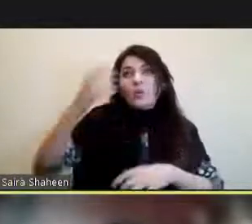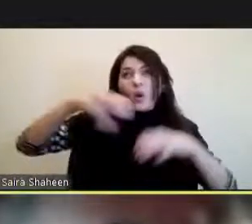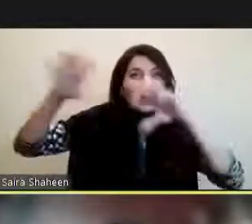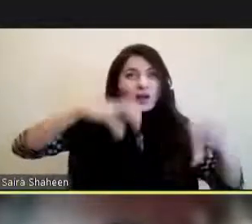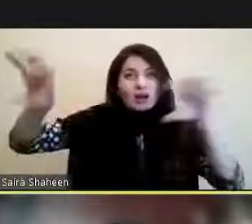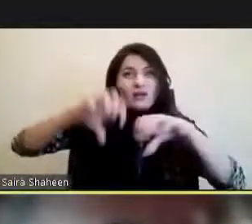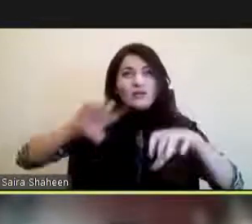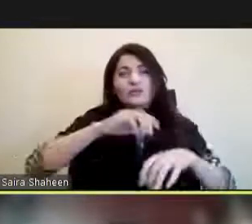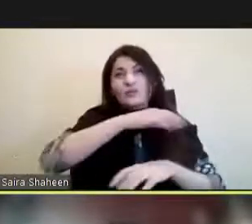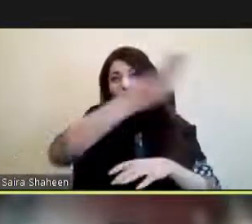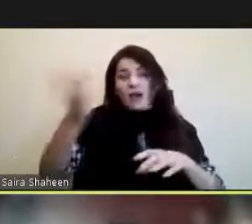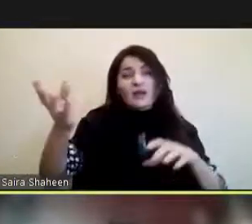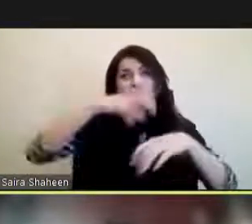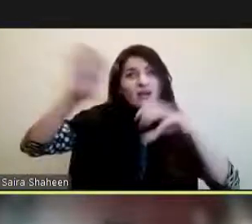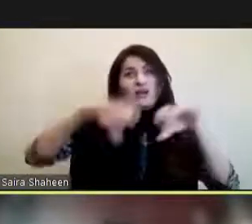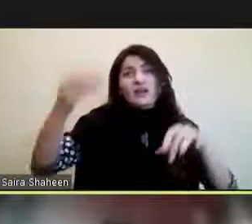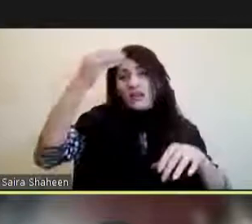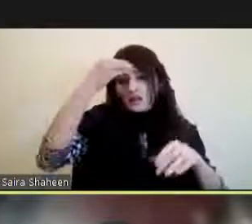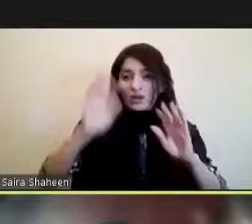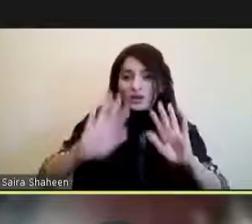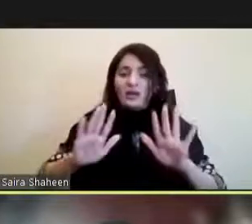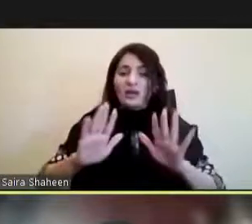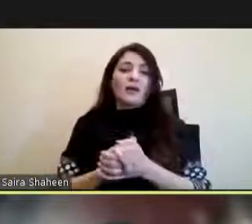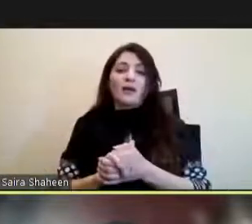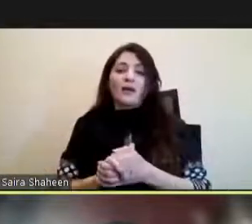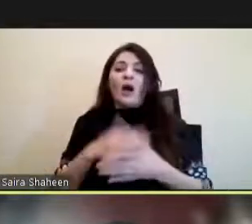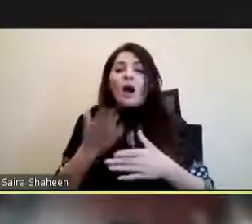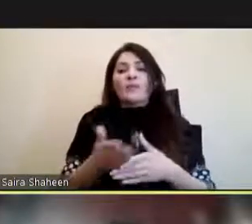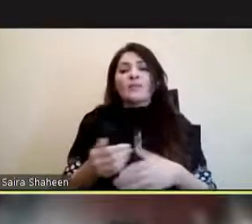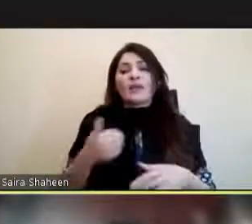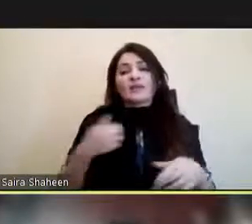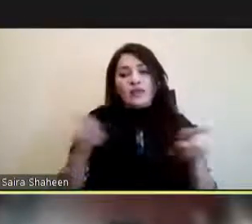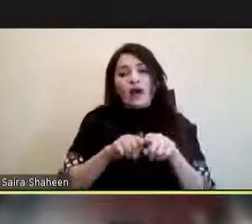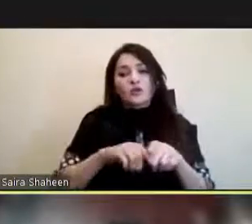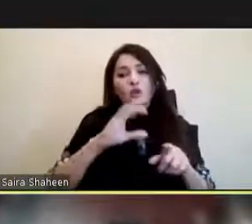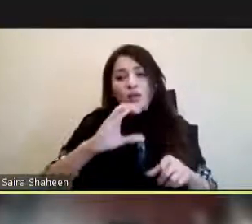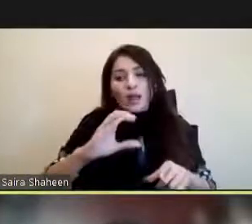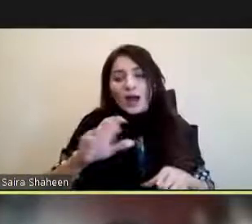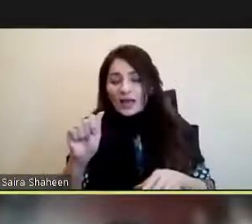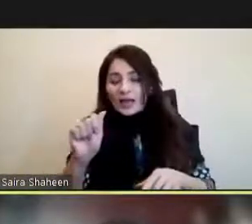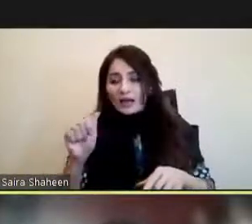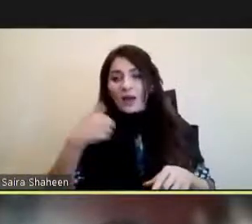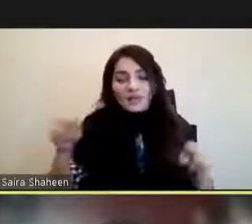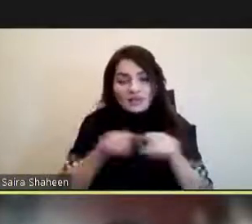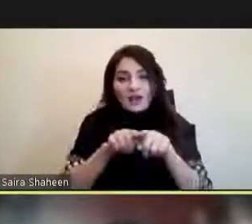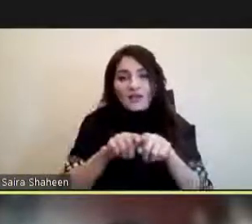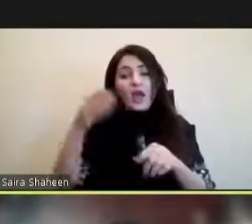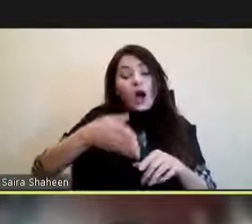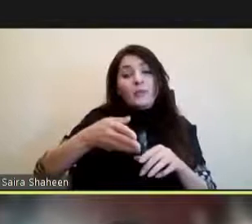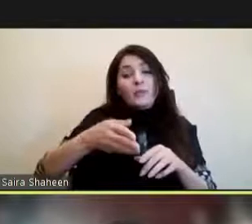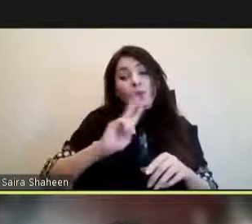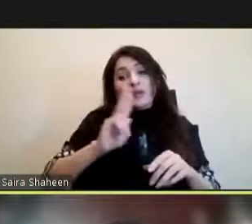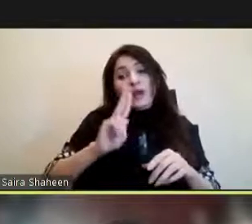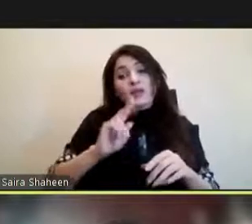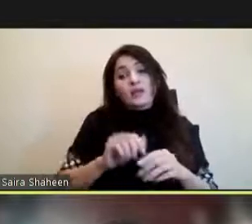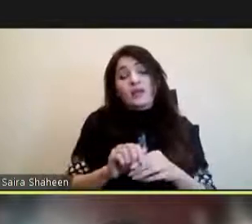issues. So I would like now to ask my colleague Clara Aranda to give you a few more insights around the reality of